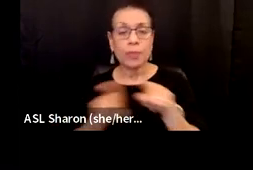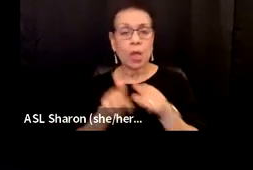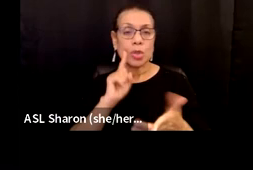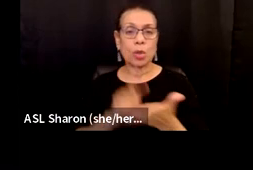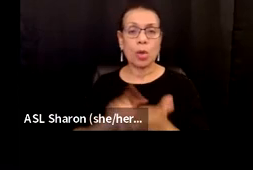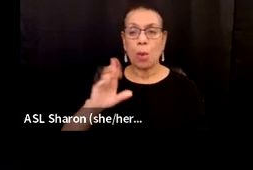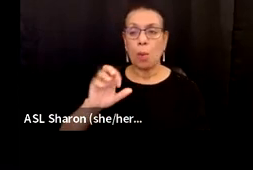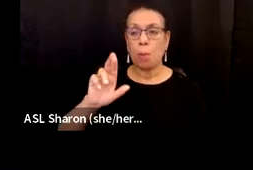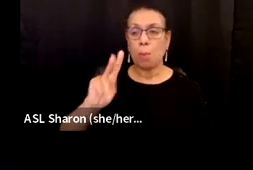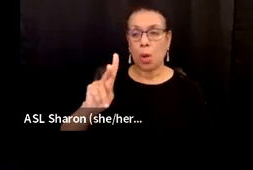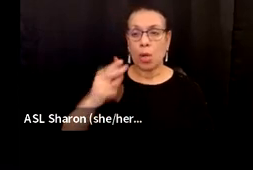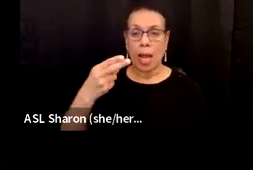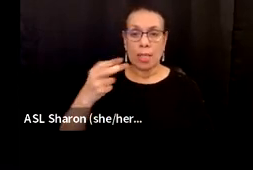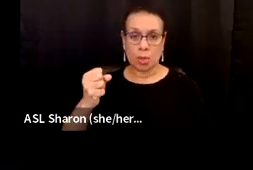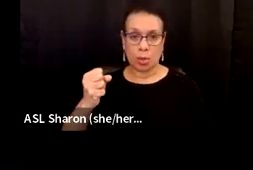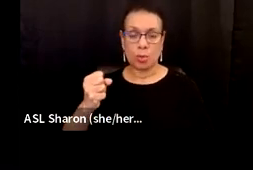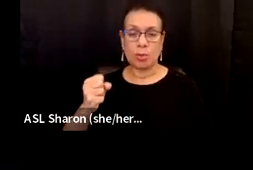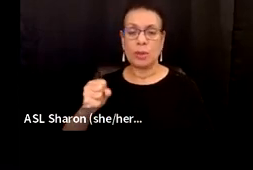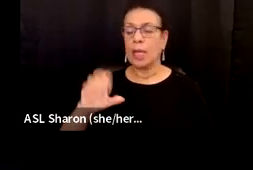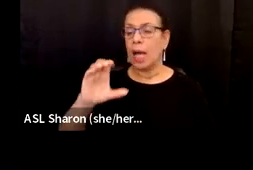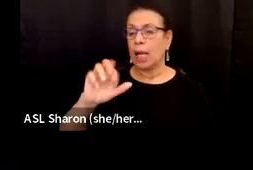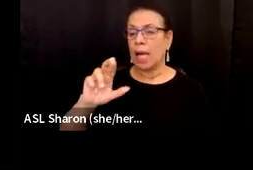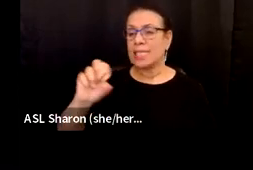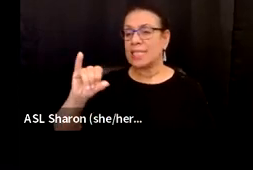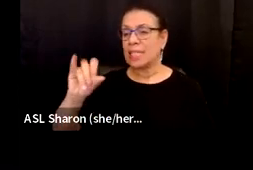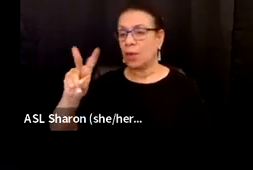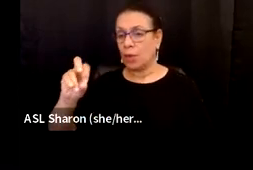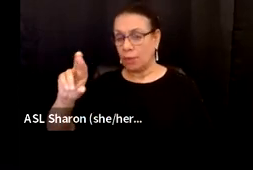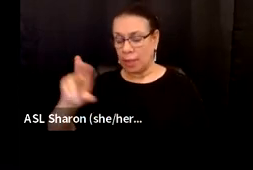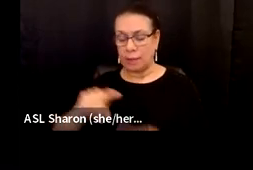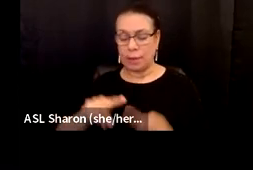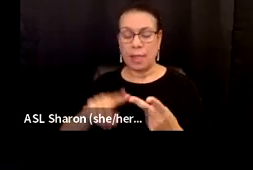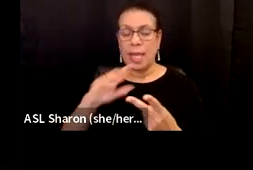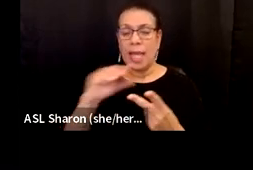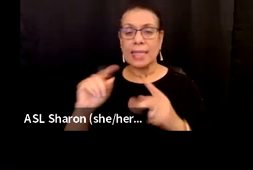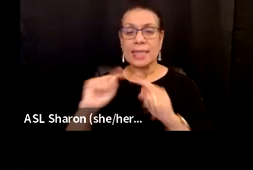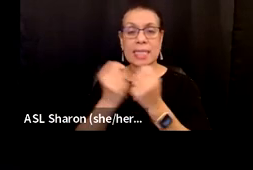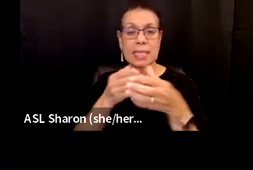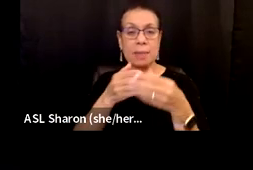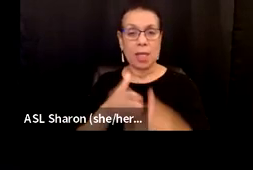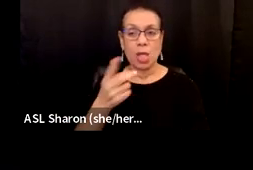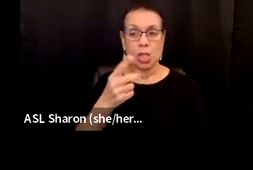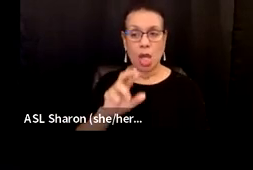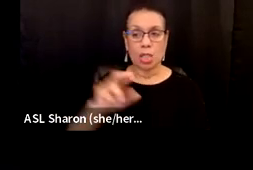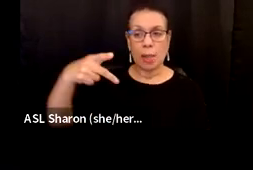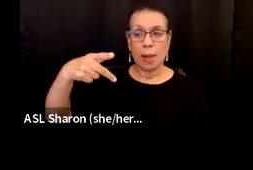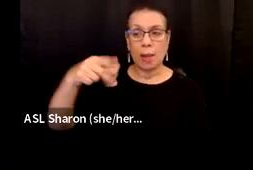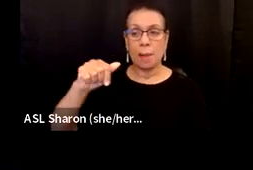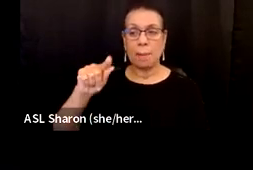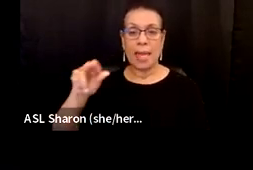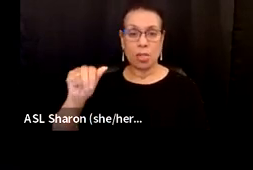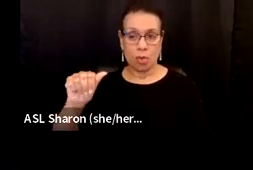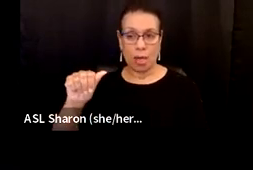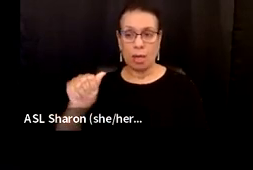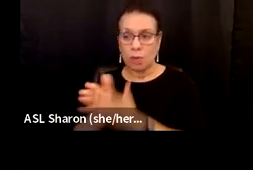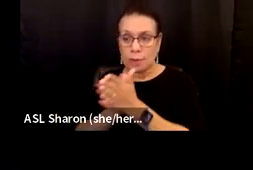high school head of school amikar silva and burke seniors academy team leader dr petra for cultivating